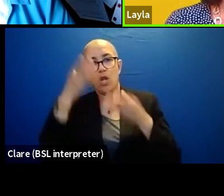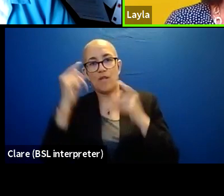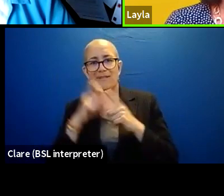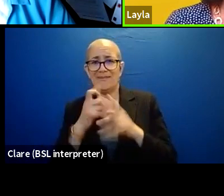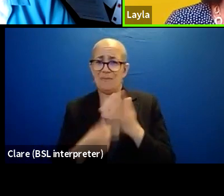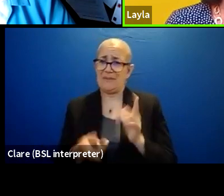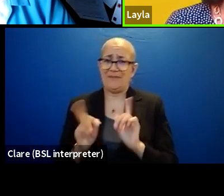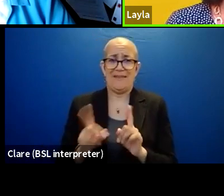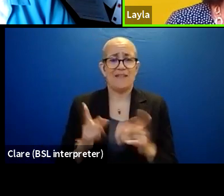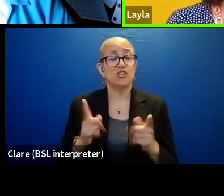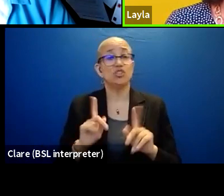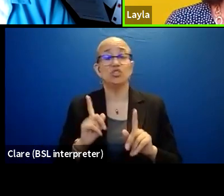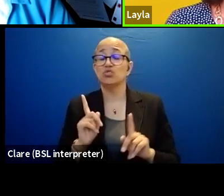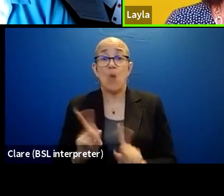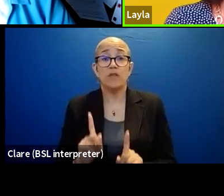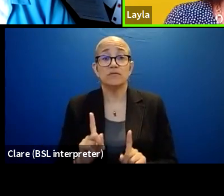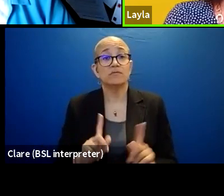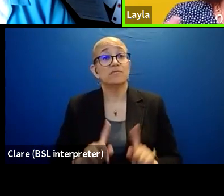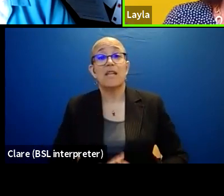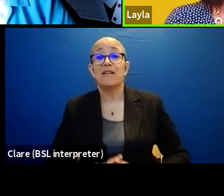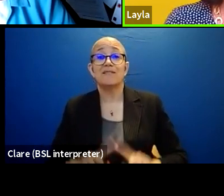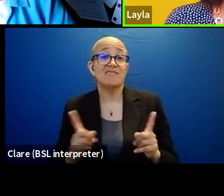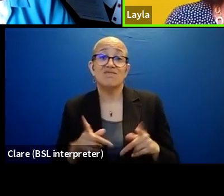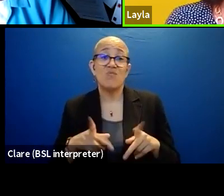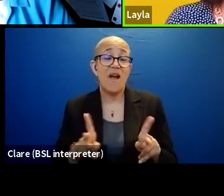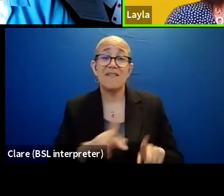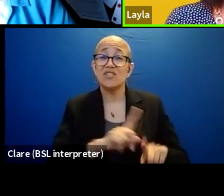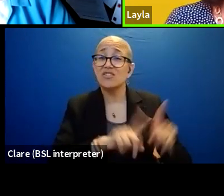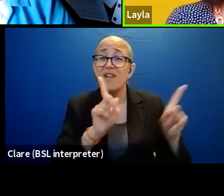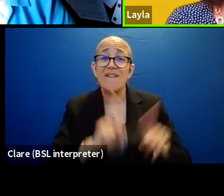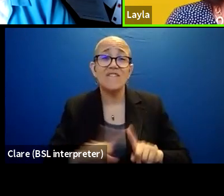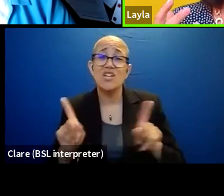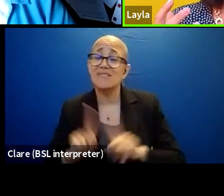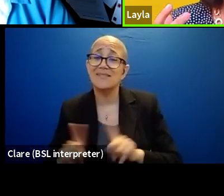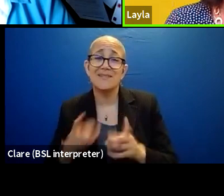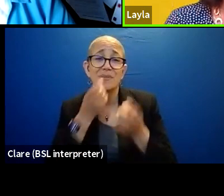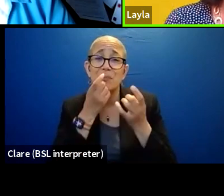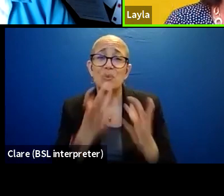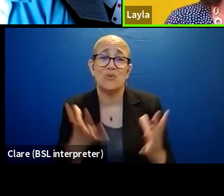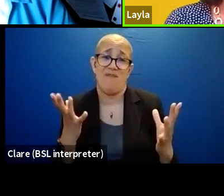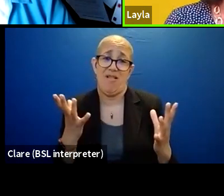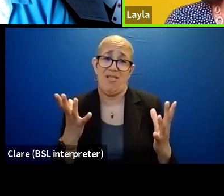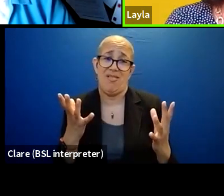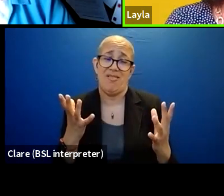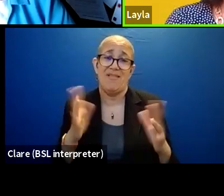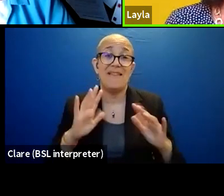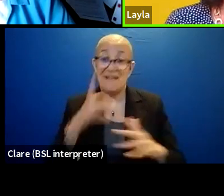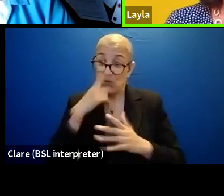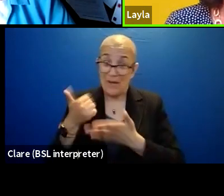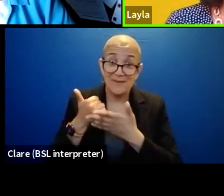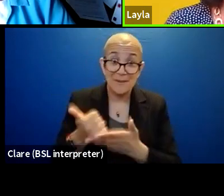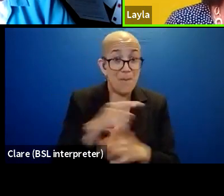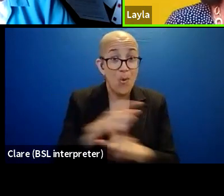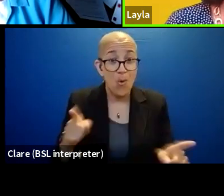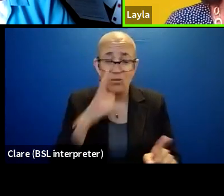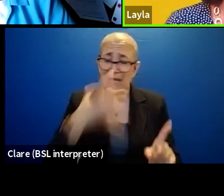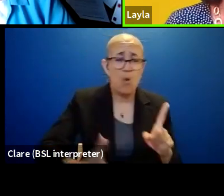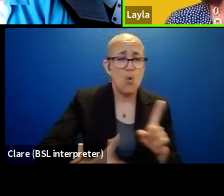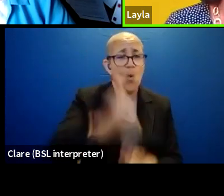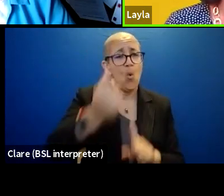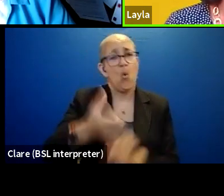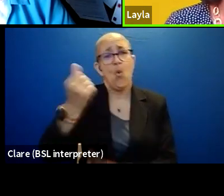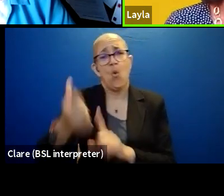which is another way to, it's diversity and it's beautiful. And if you can support them, they can achieve extraordinary